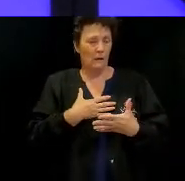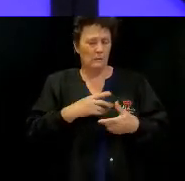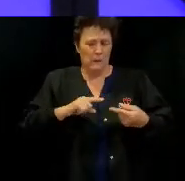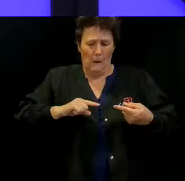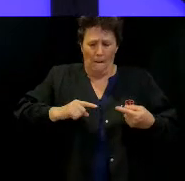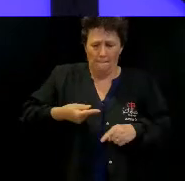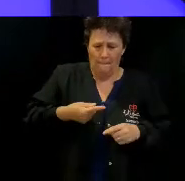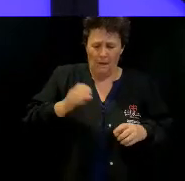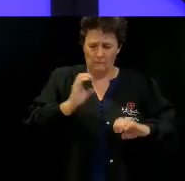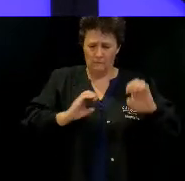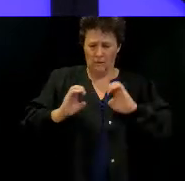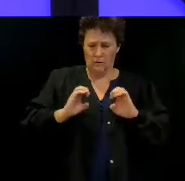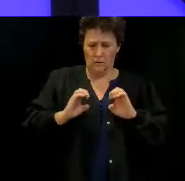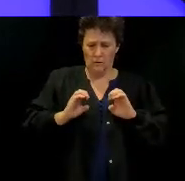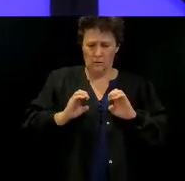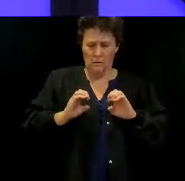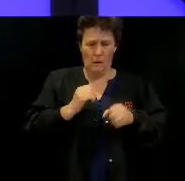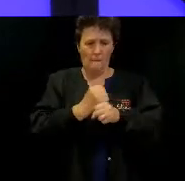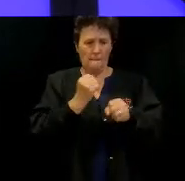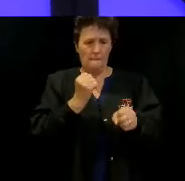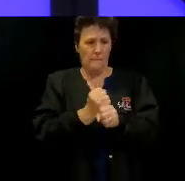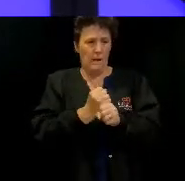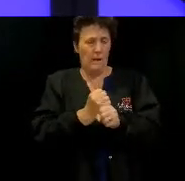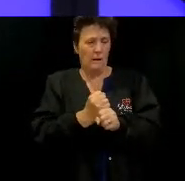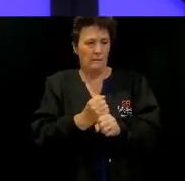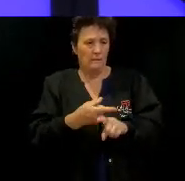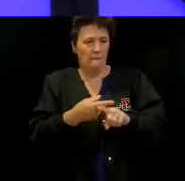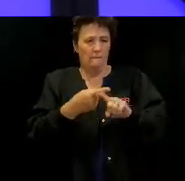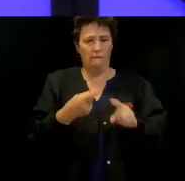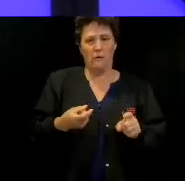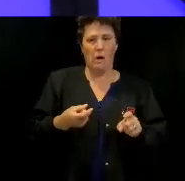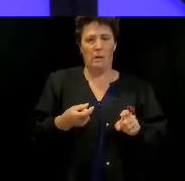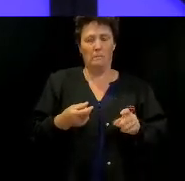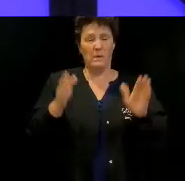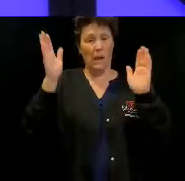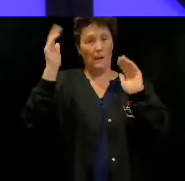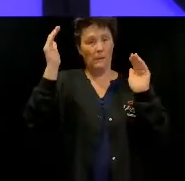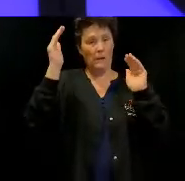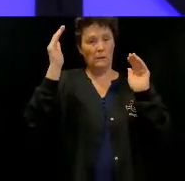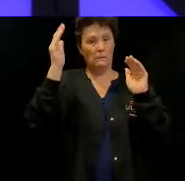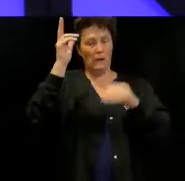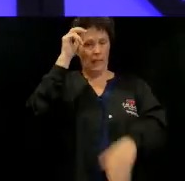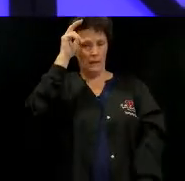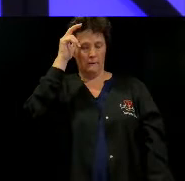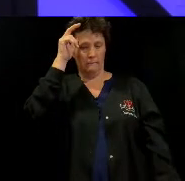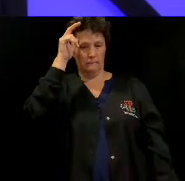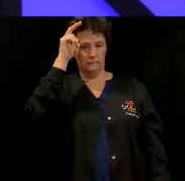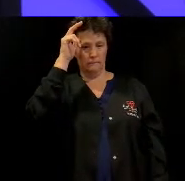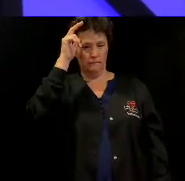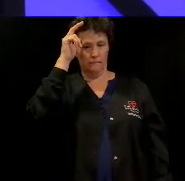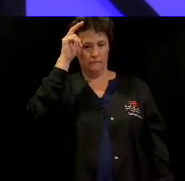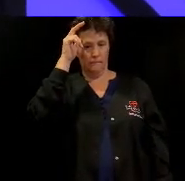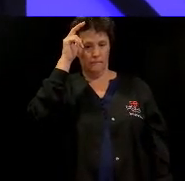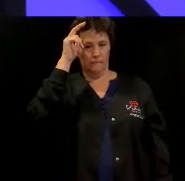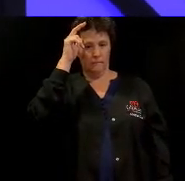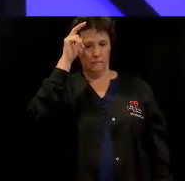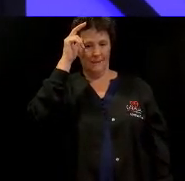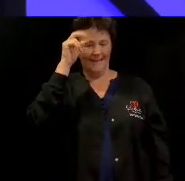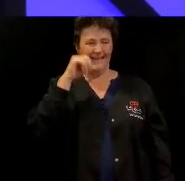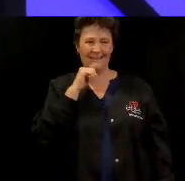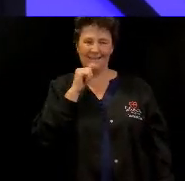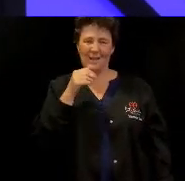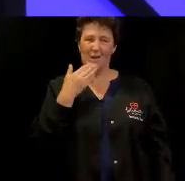caused by an expectation of evil. It's an uneasiness of mind upon the thought of future evil.